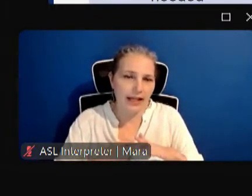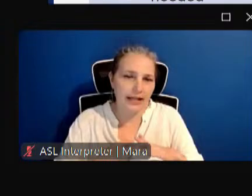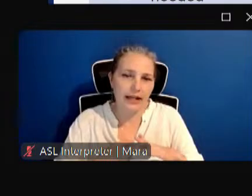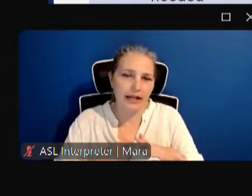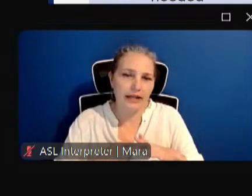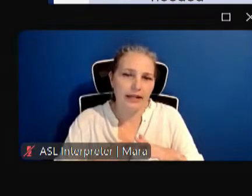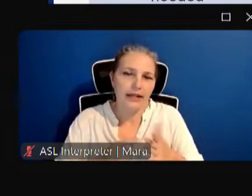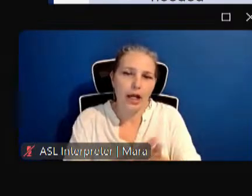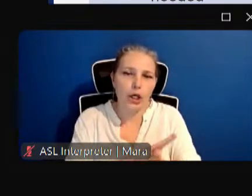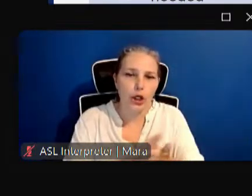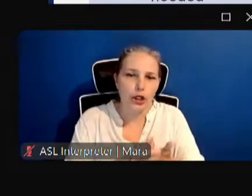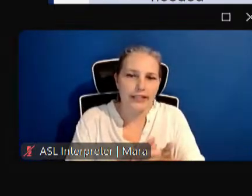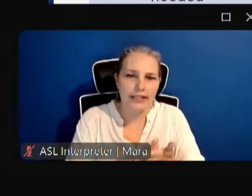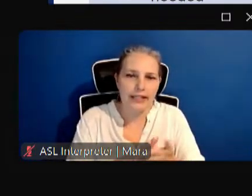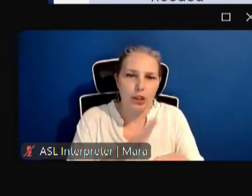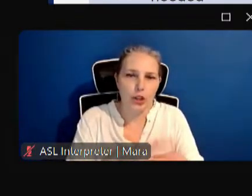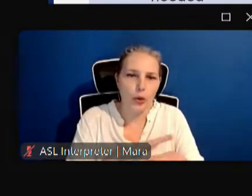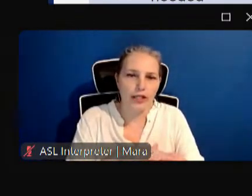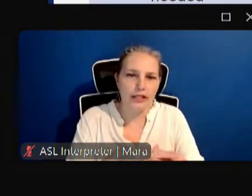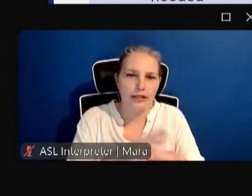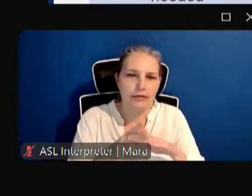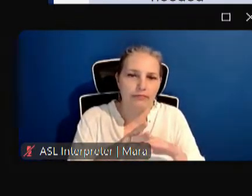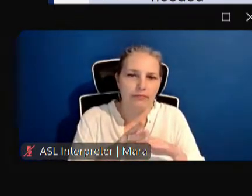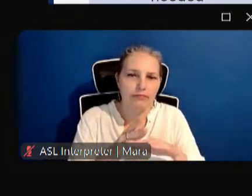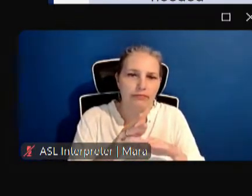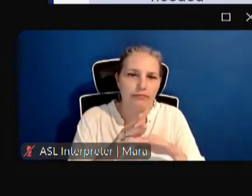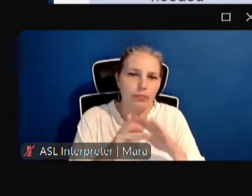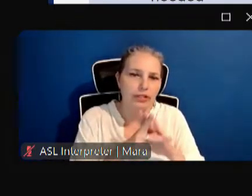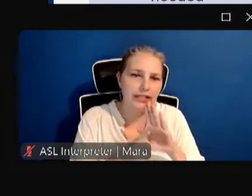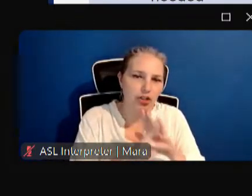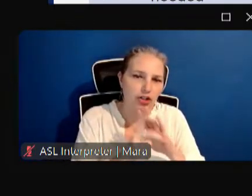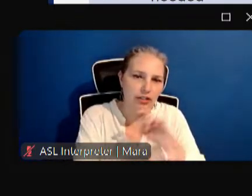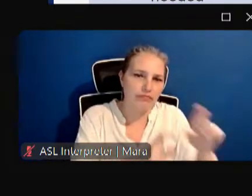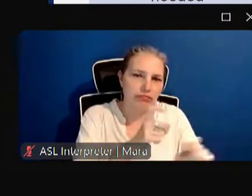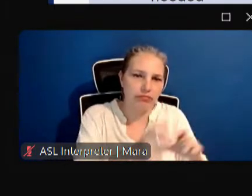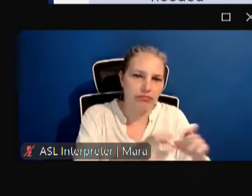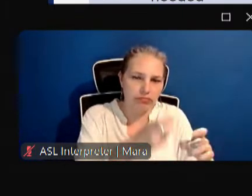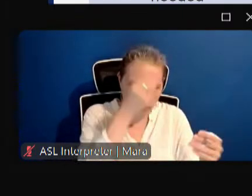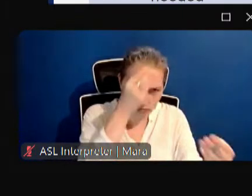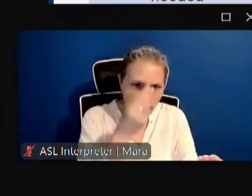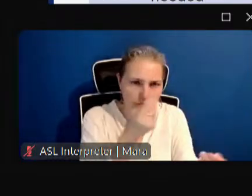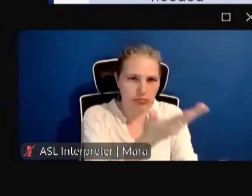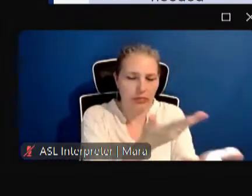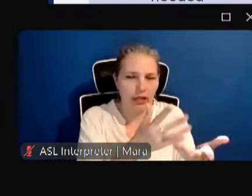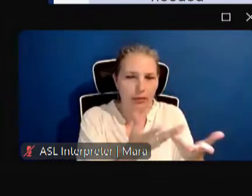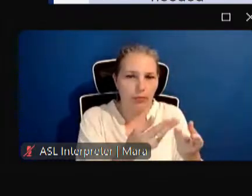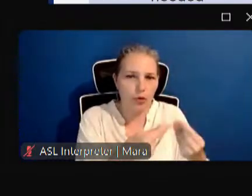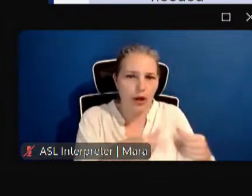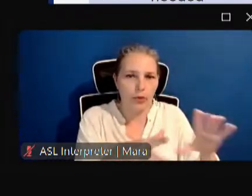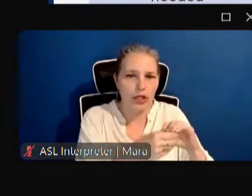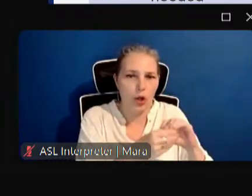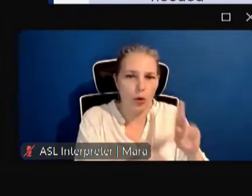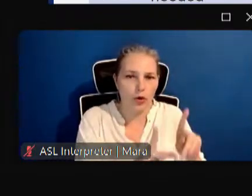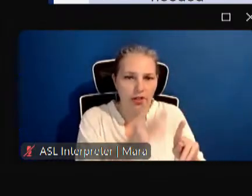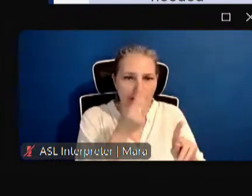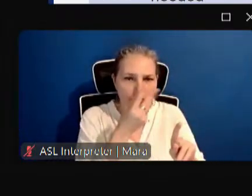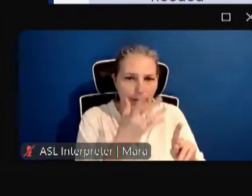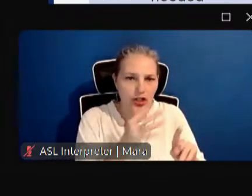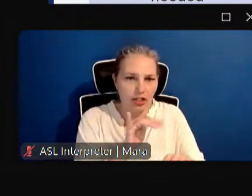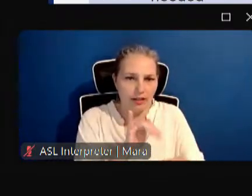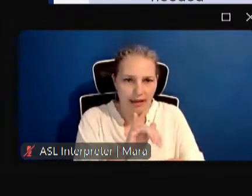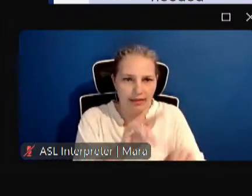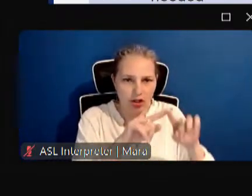the property owner with information on what the code requires, and also to have an opportunity to